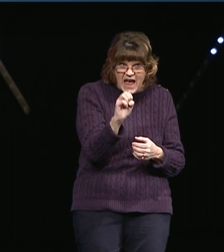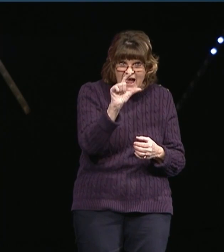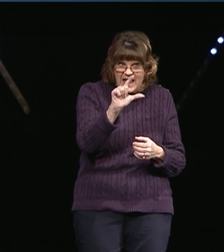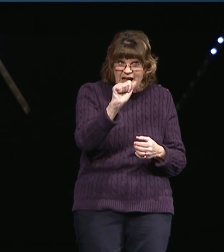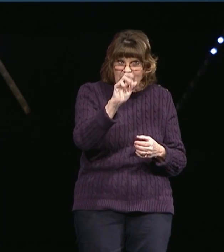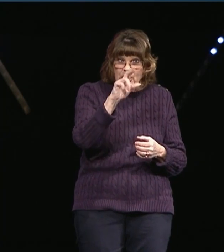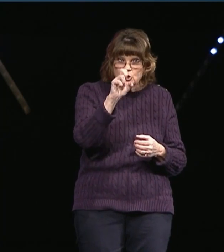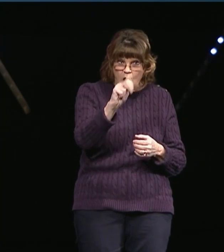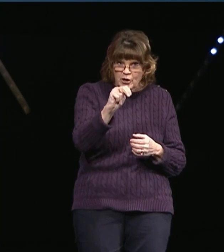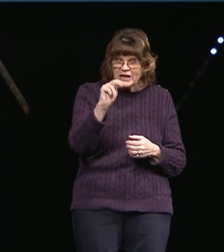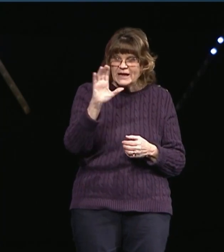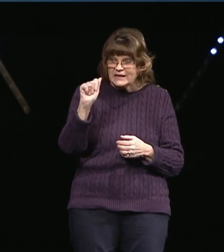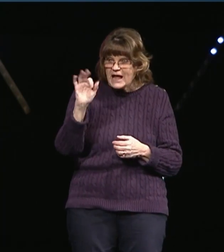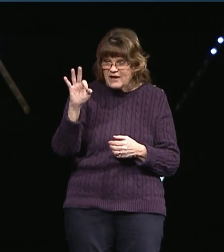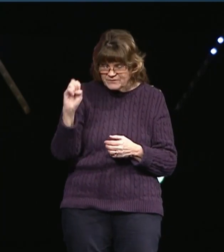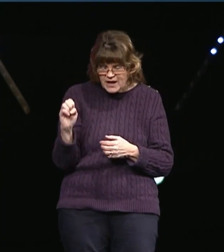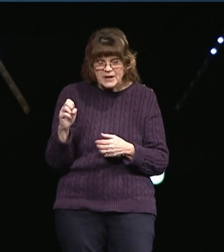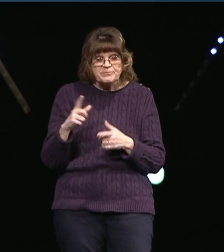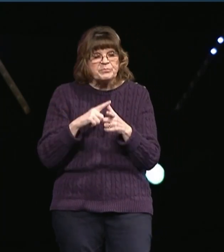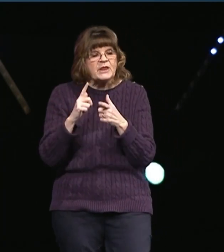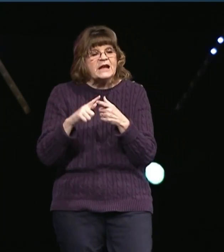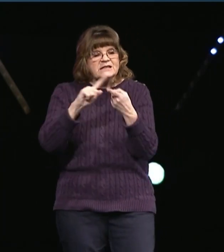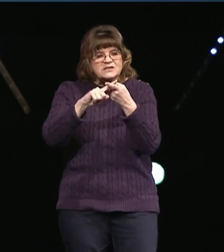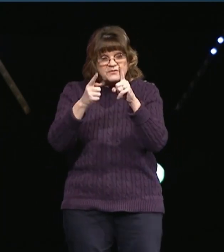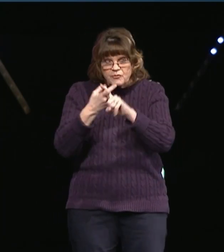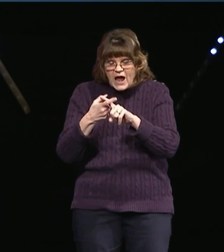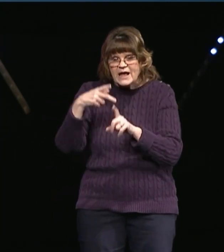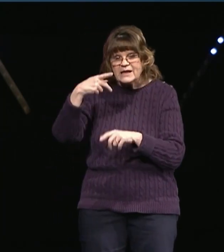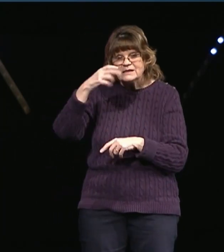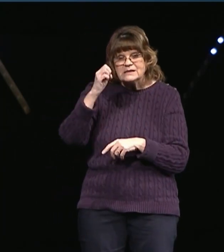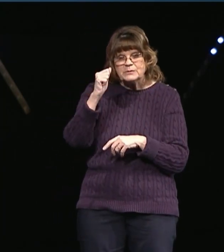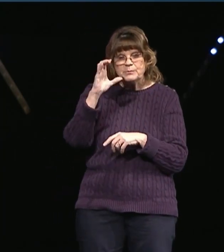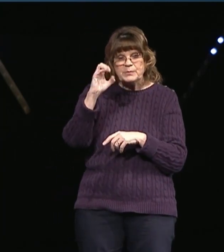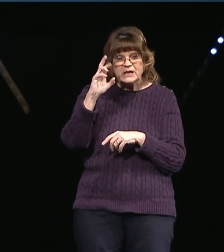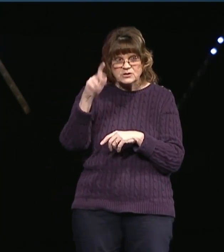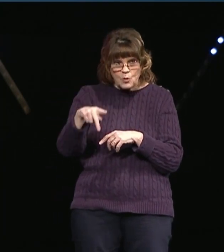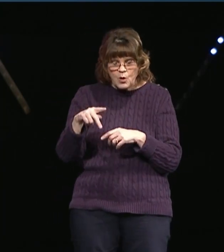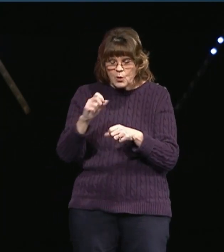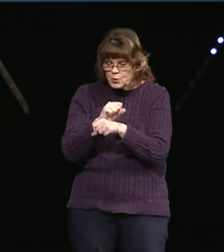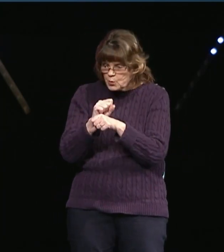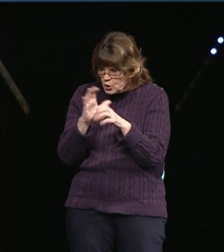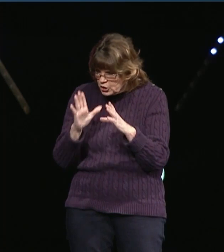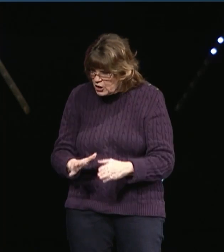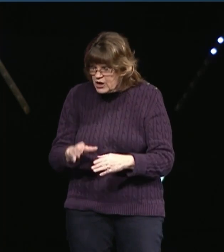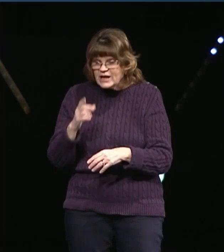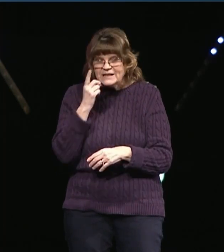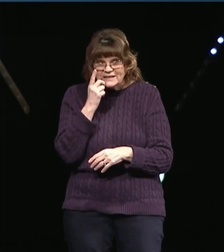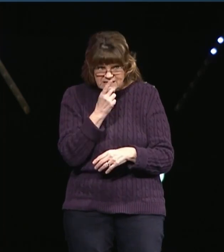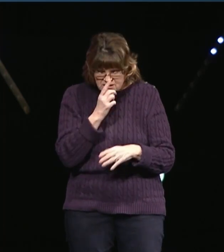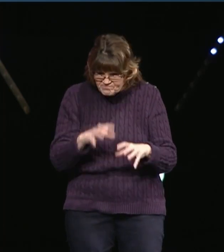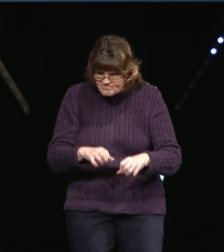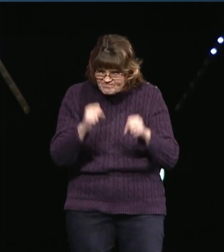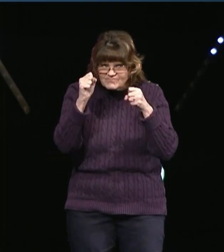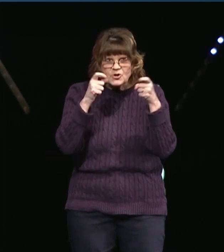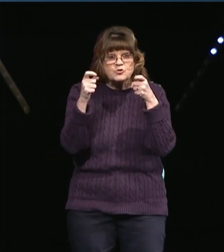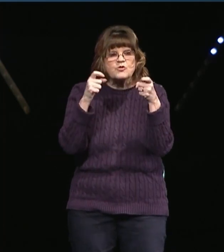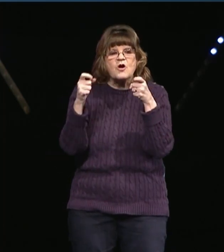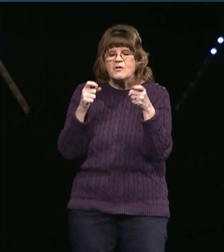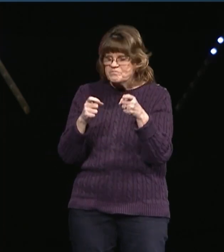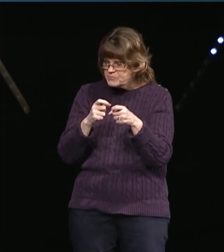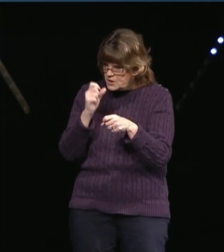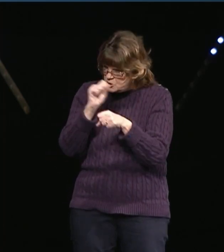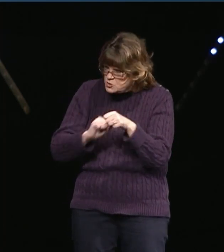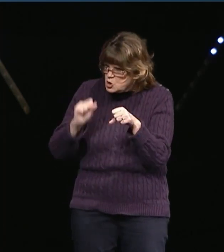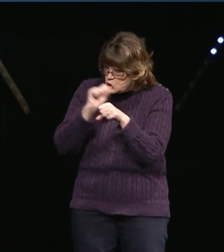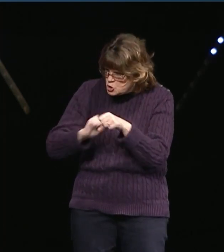at. Begun by his friend and Peace Corps co-worker Johnny Fisher, Dennis took the reins, learned through hard knocks the